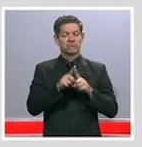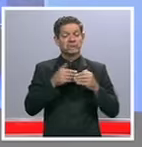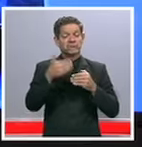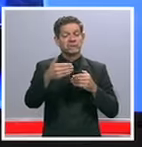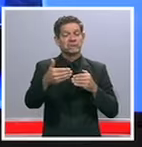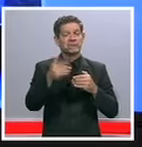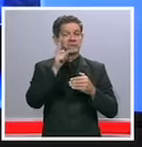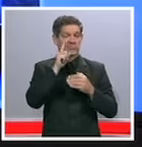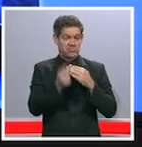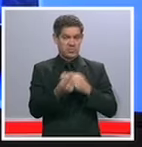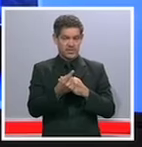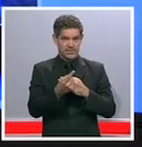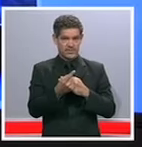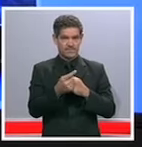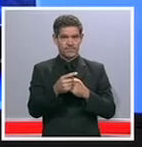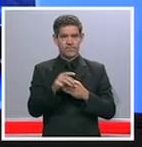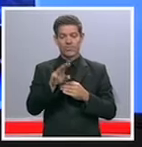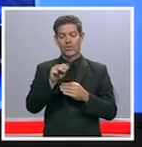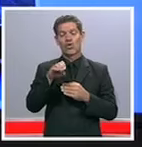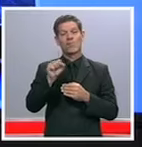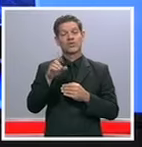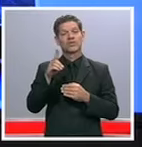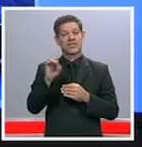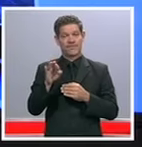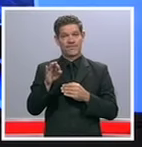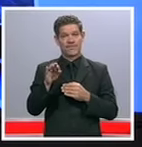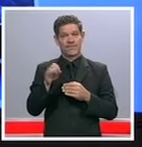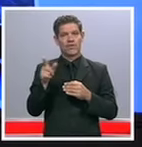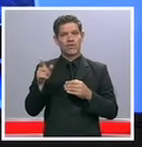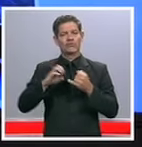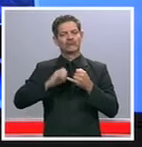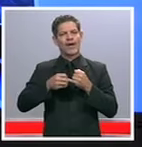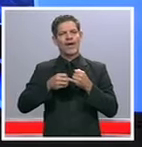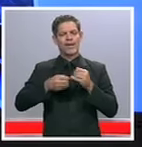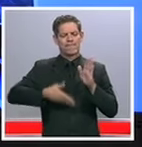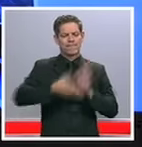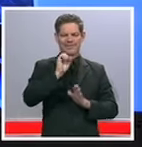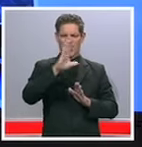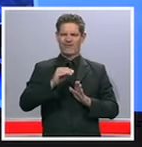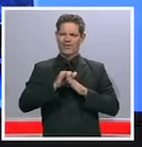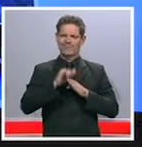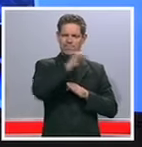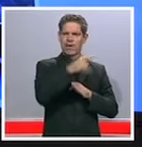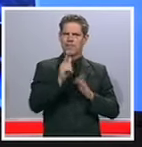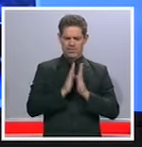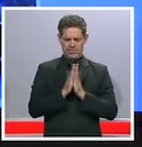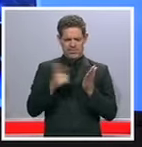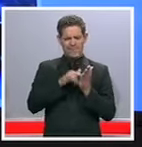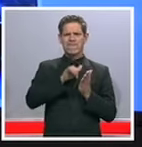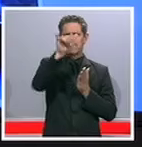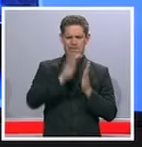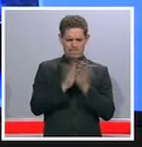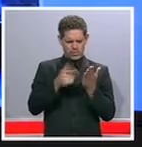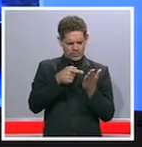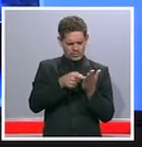unplay over the next few days. He's been told to leave the country after trying to use a false passport. Most users deciding, in fact, it's the fault of